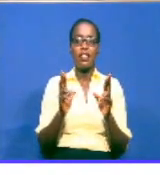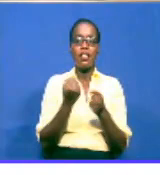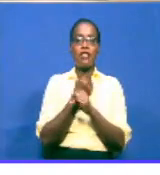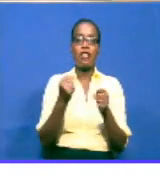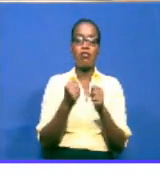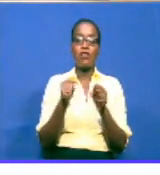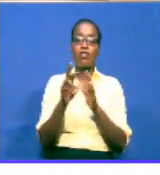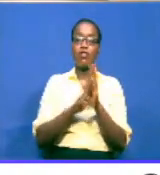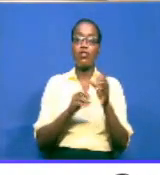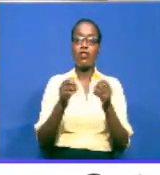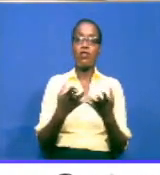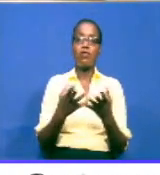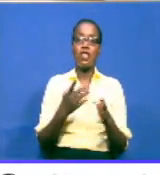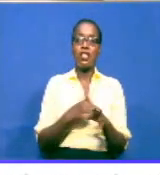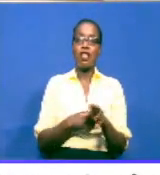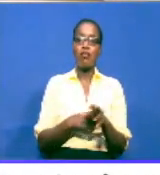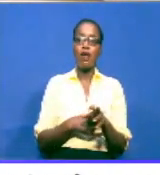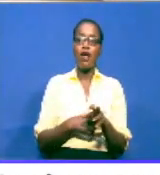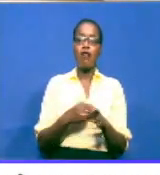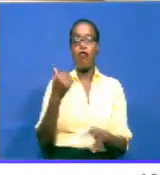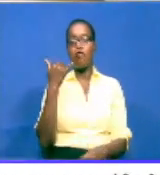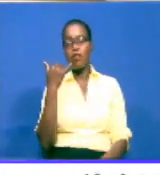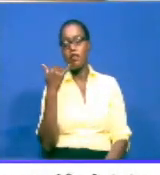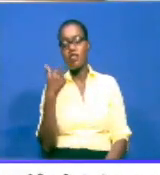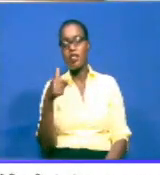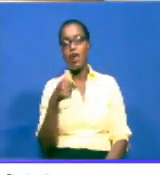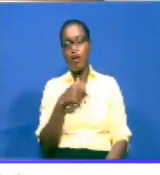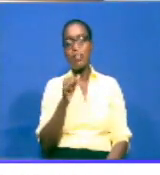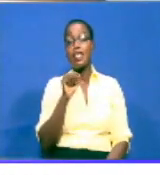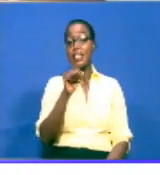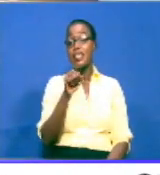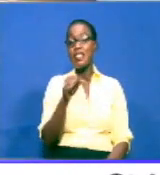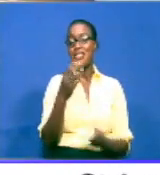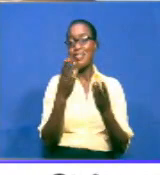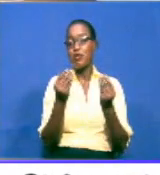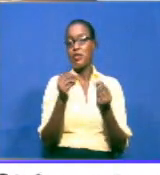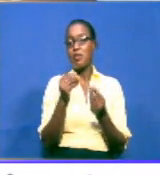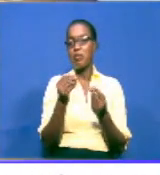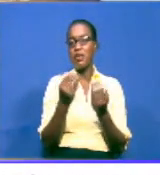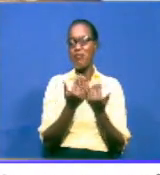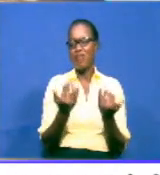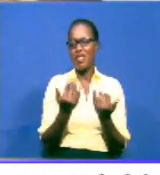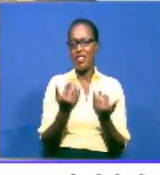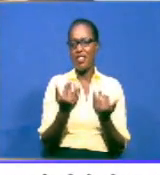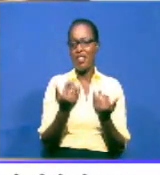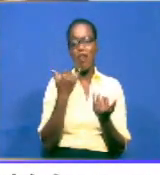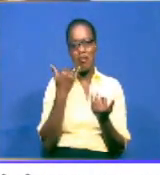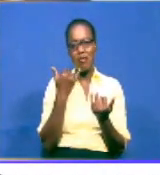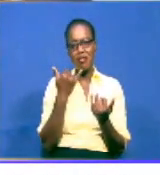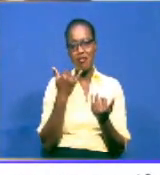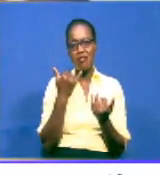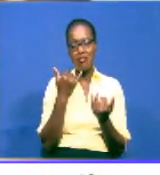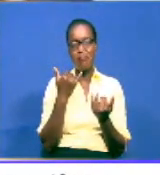talked about when handling, and especially mobile phones. Yes, this simple device can be a hotspot